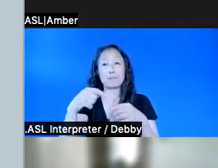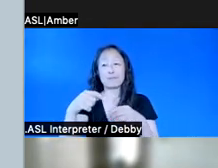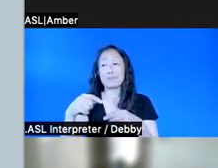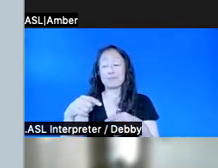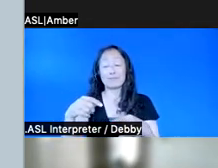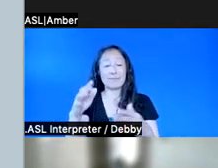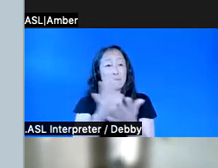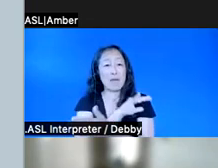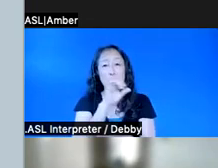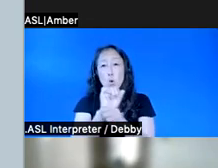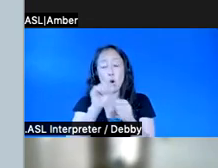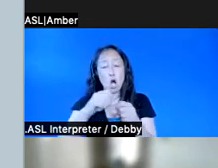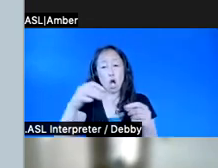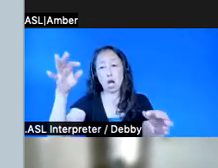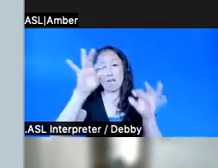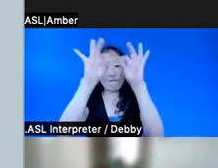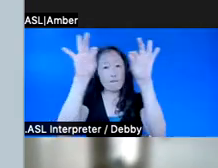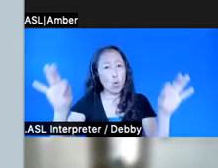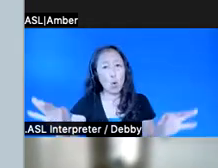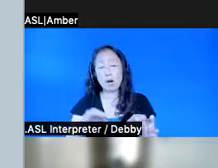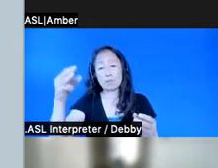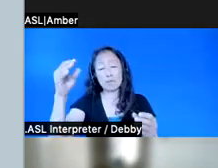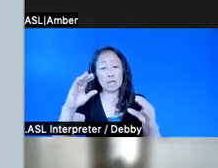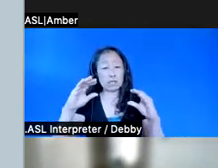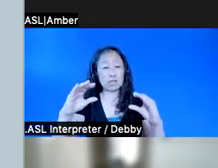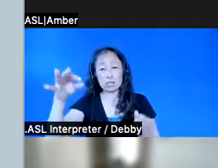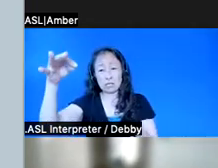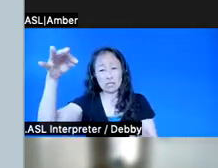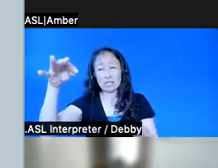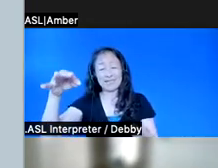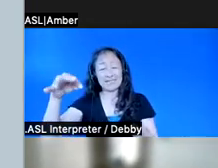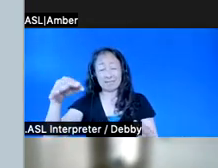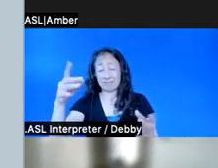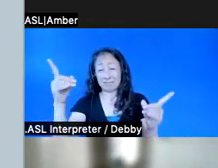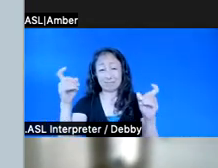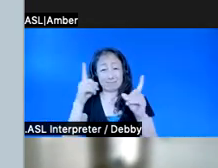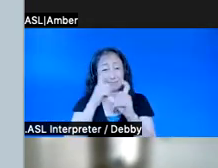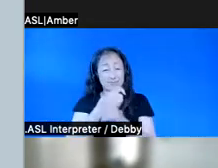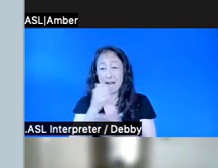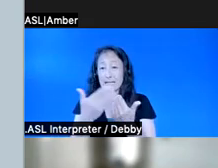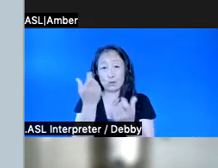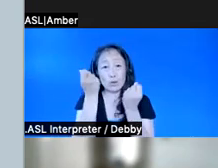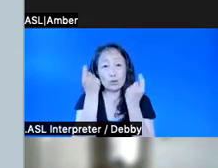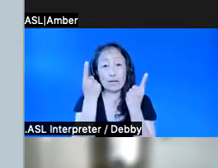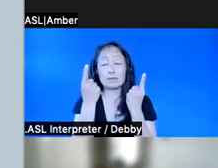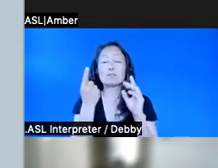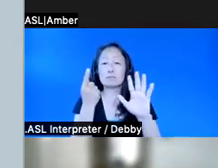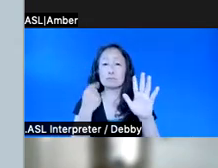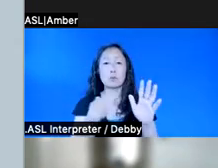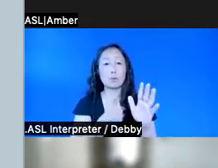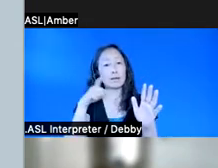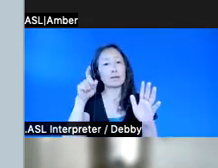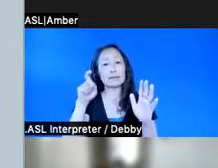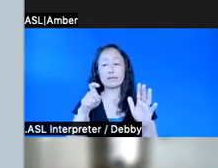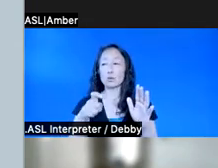the paperwork, all the forms they have to fill out is not very easy to understand. So we need to have ways